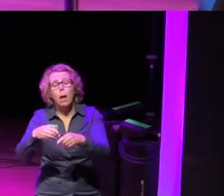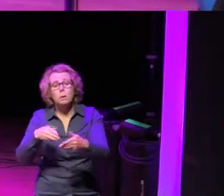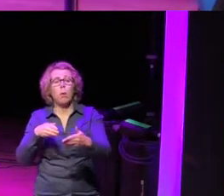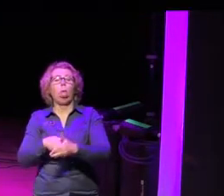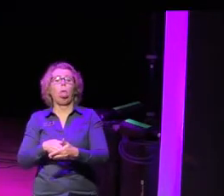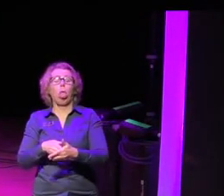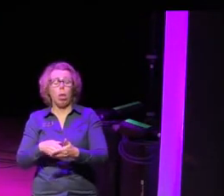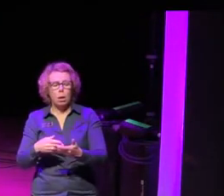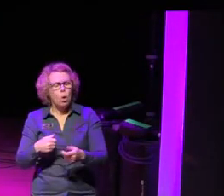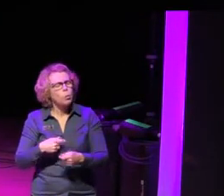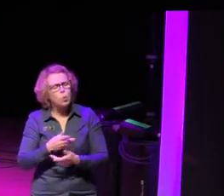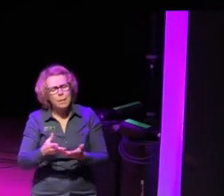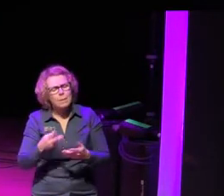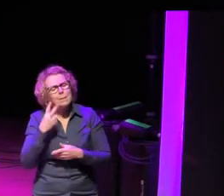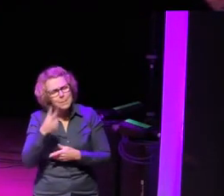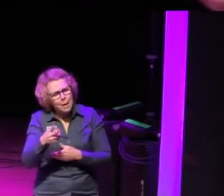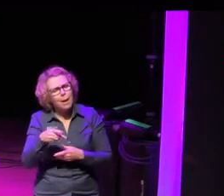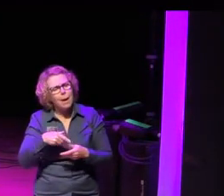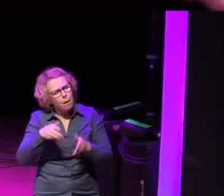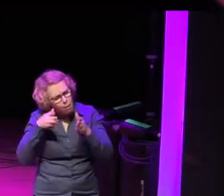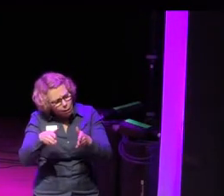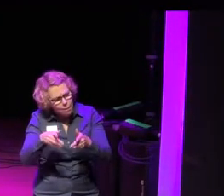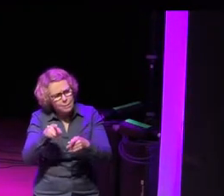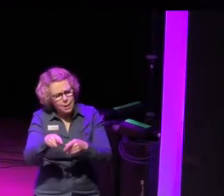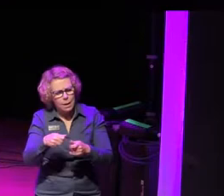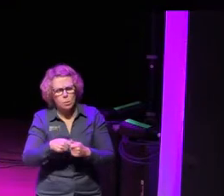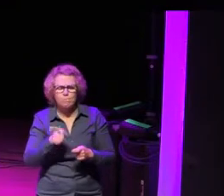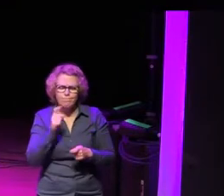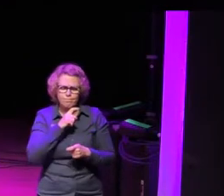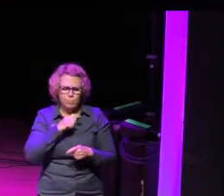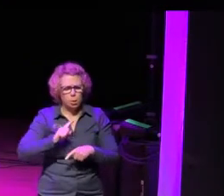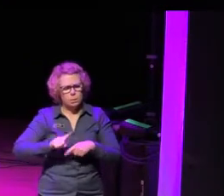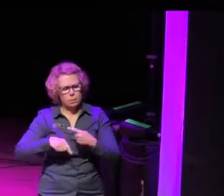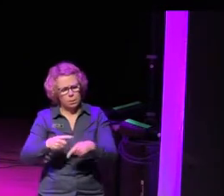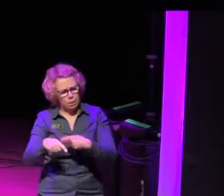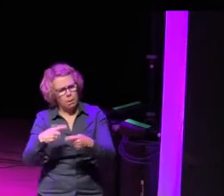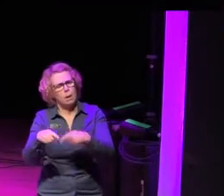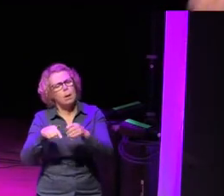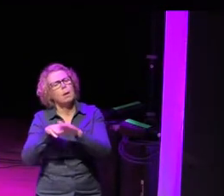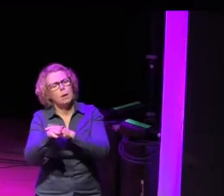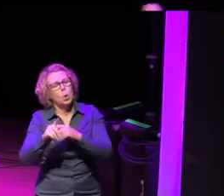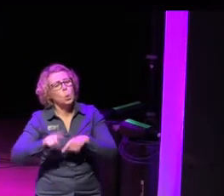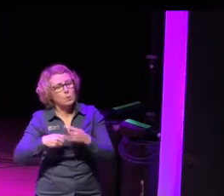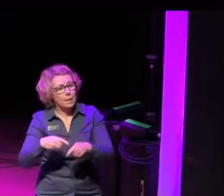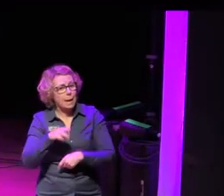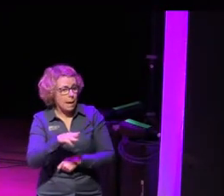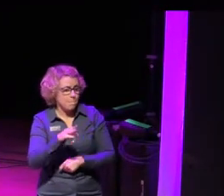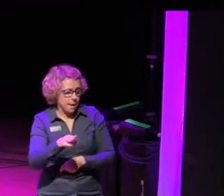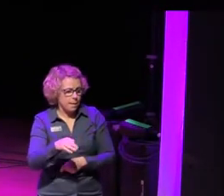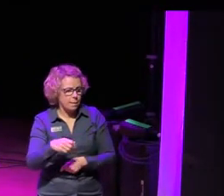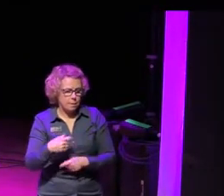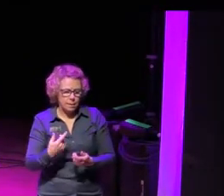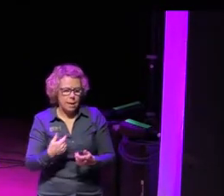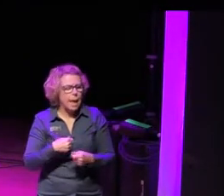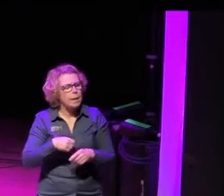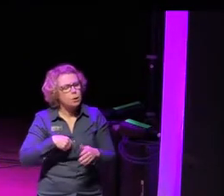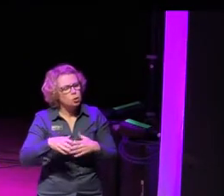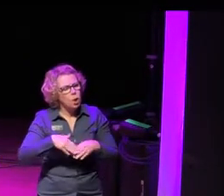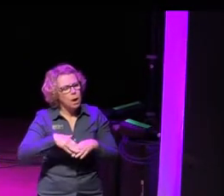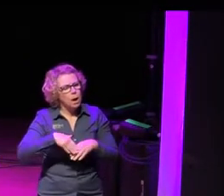And if you don't address that, then I mean we cannot move the human rights agenda or deepen our